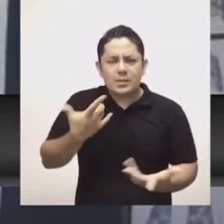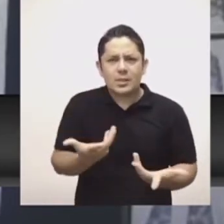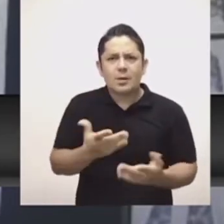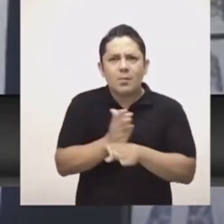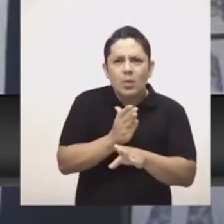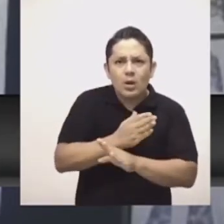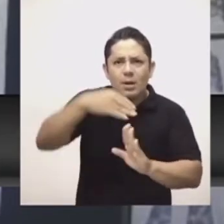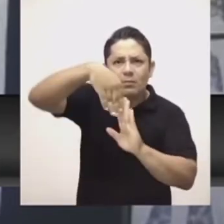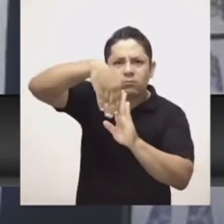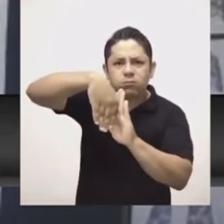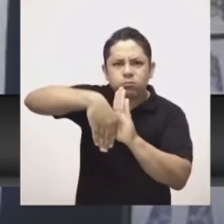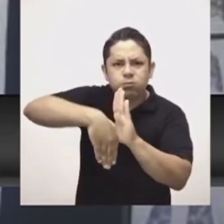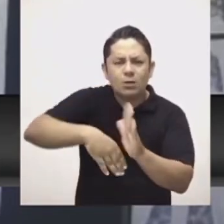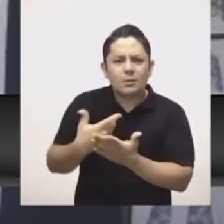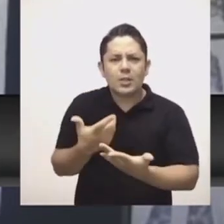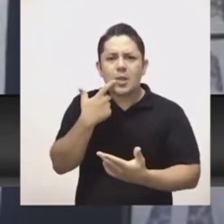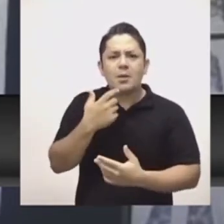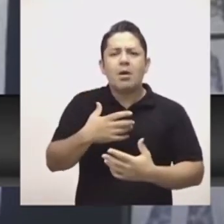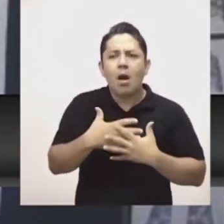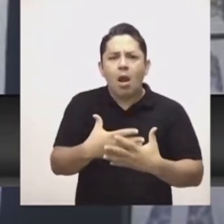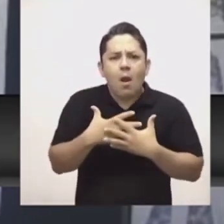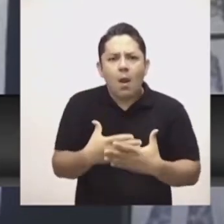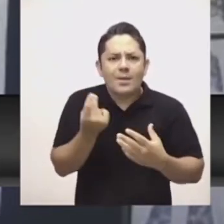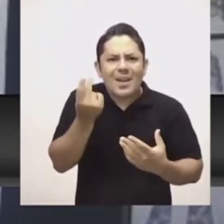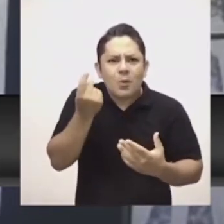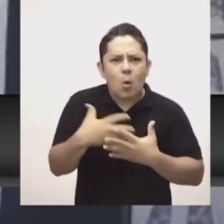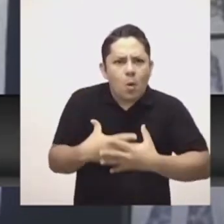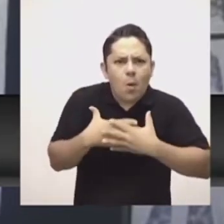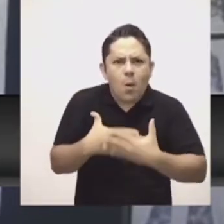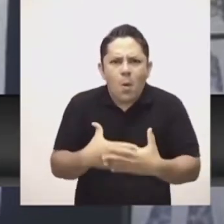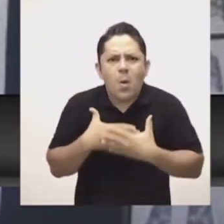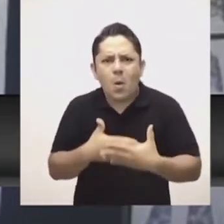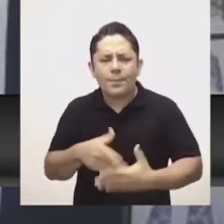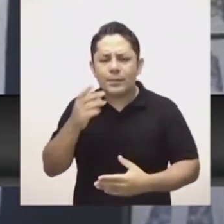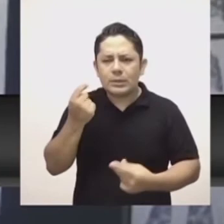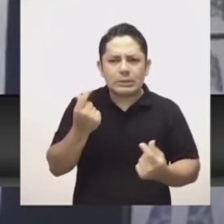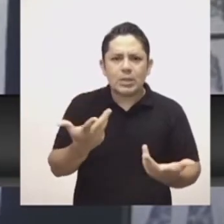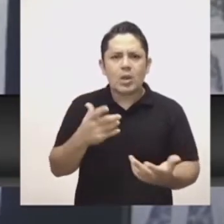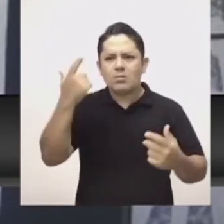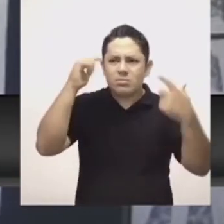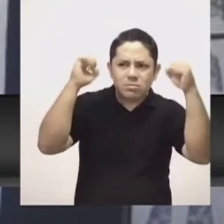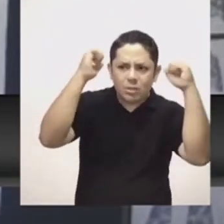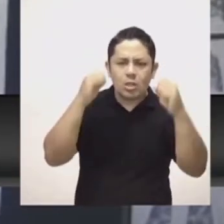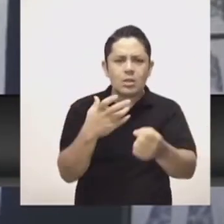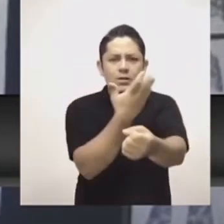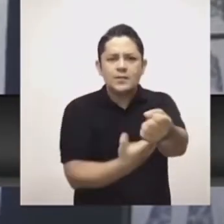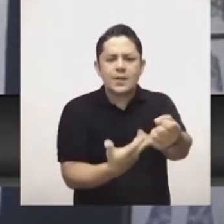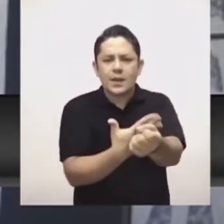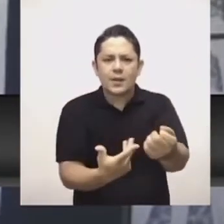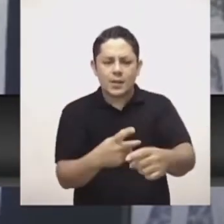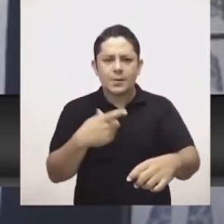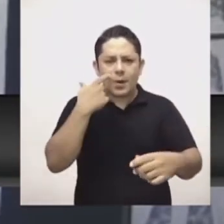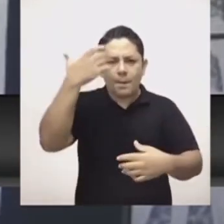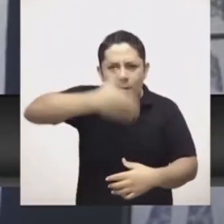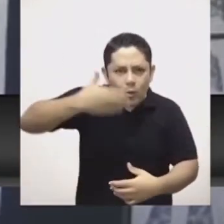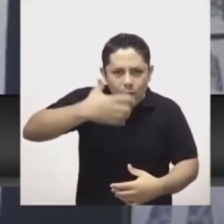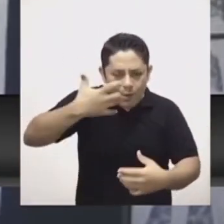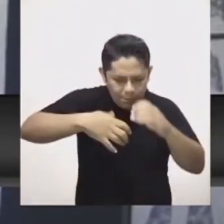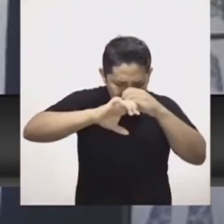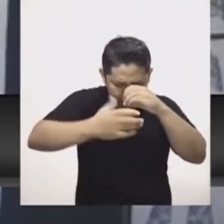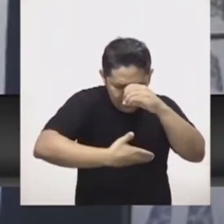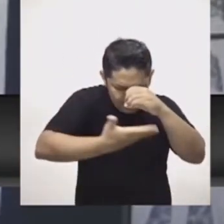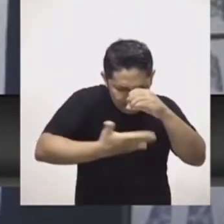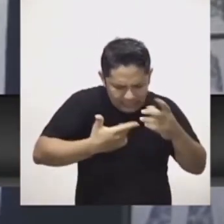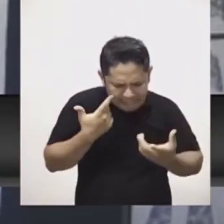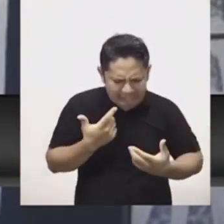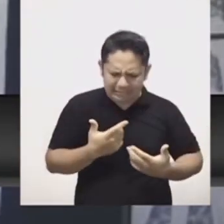quickly and check the clinical condition of this patient. How is he oxygenating? See if he is having difficulty breathing, if he